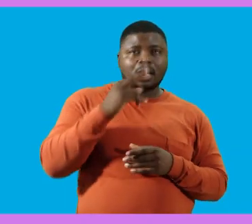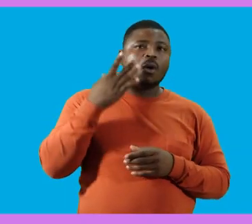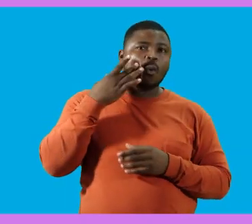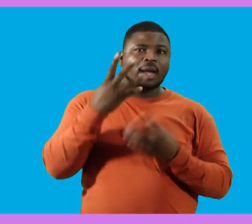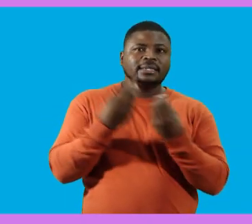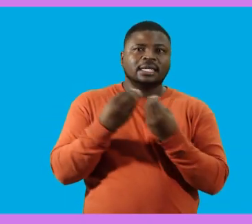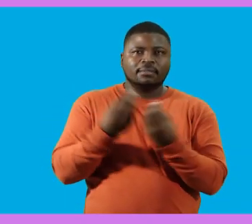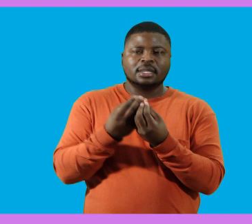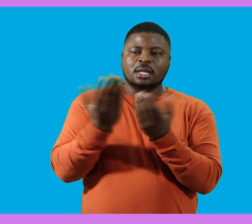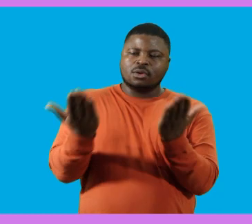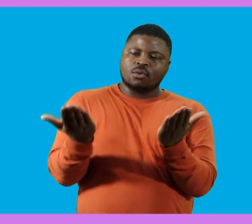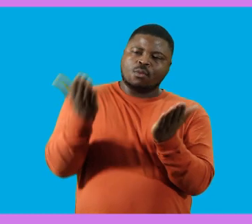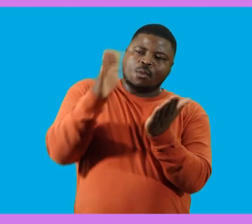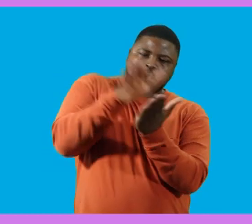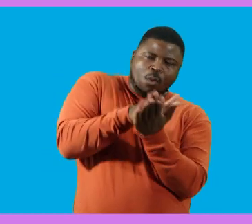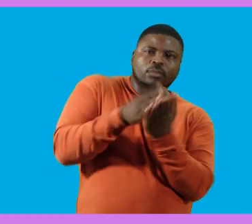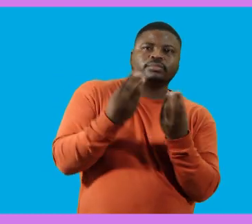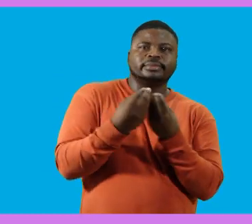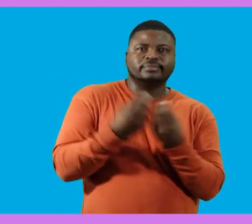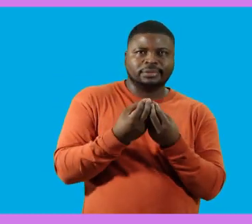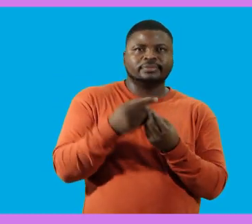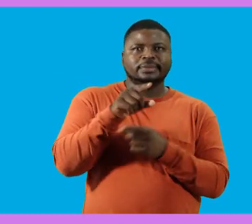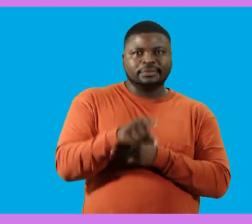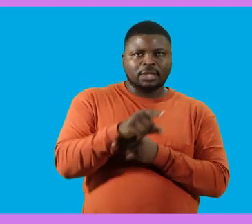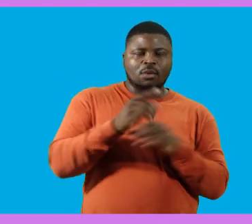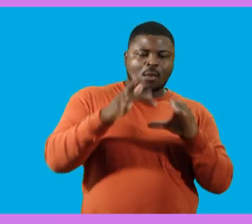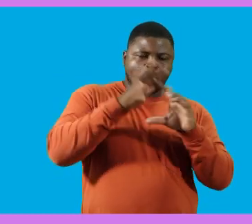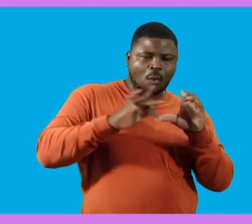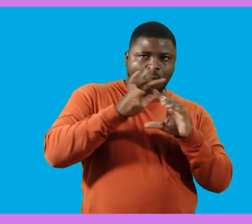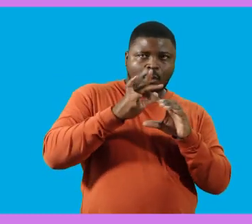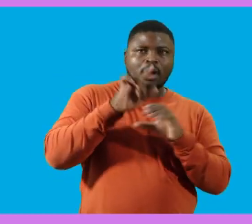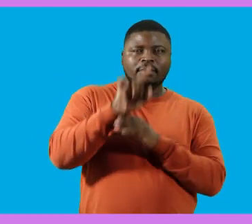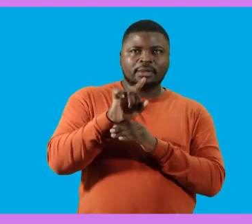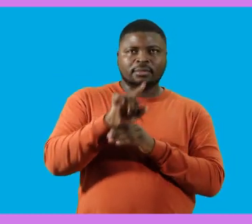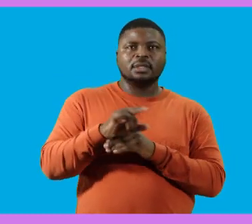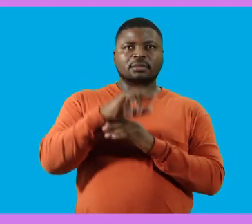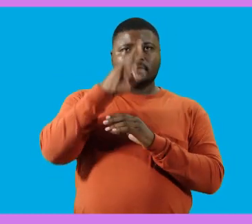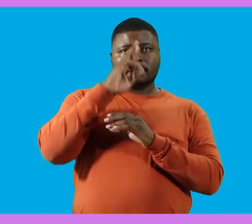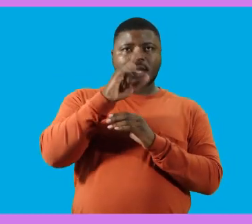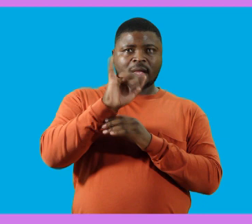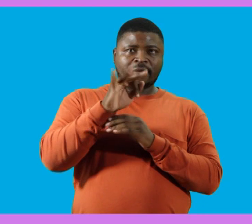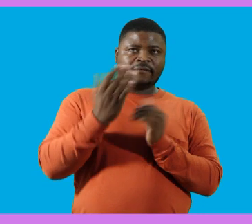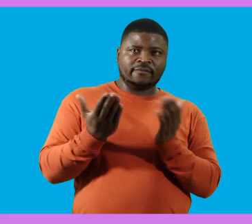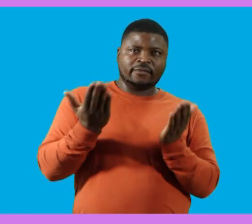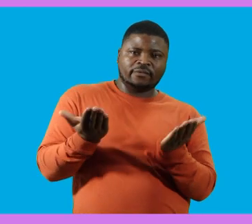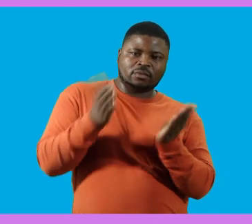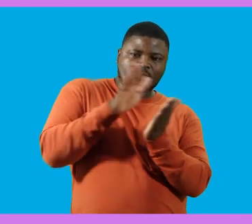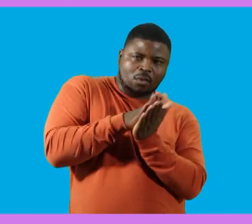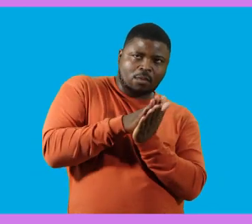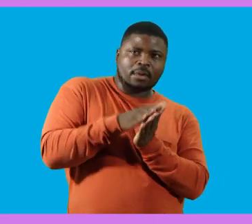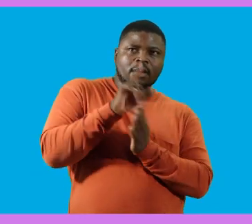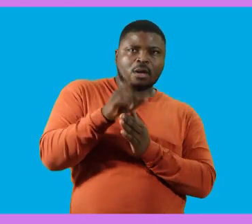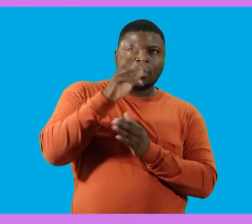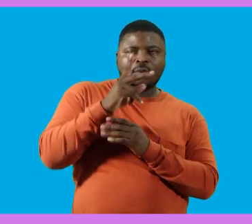you fold something open. If we look at this cylinder and we fold it open, we